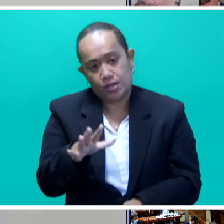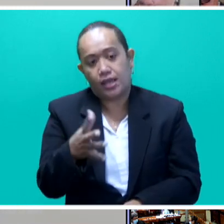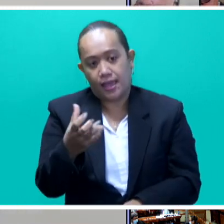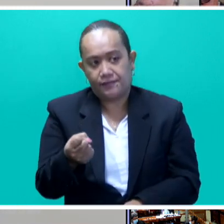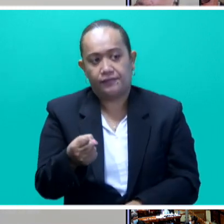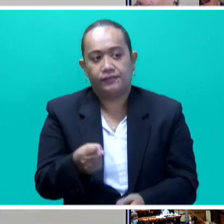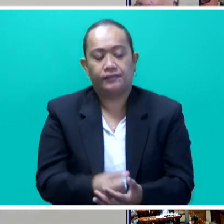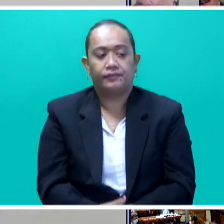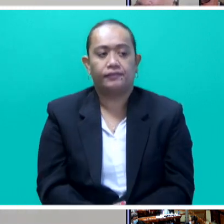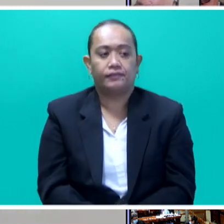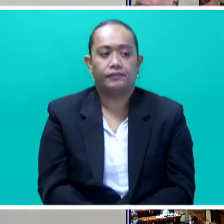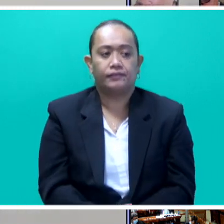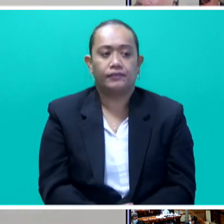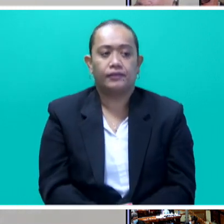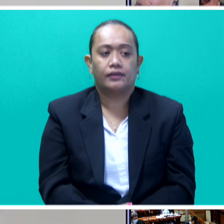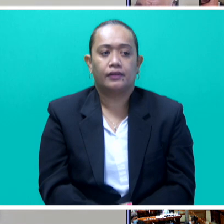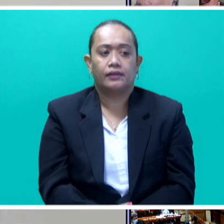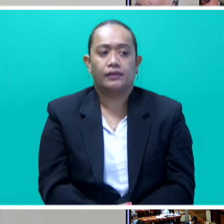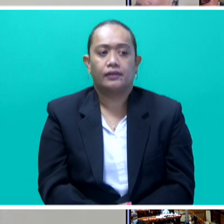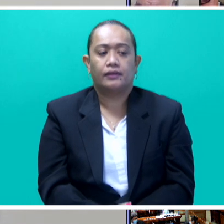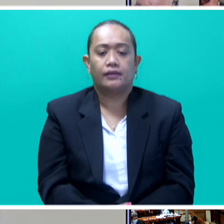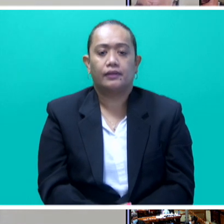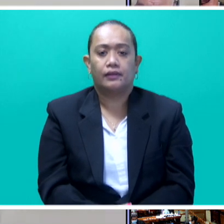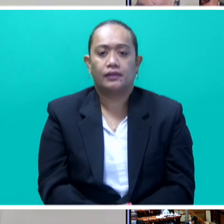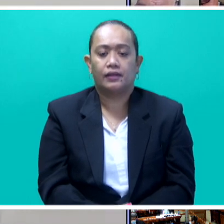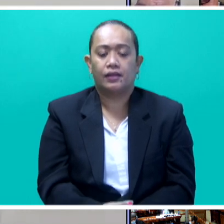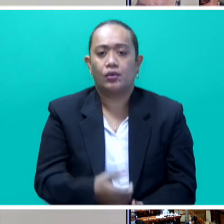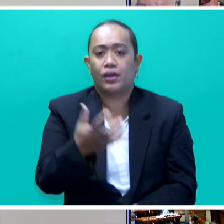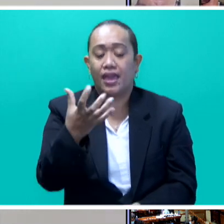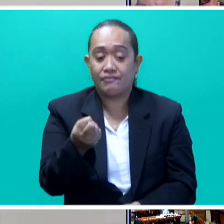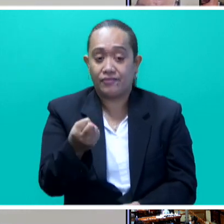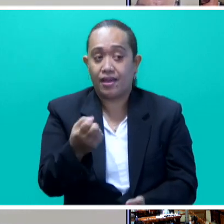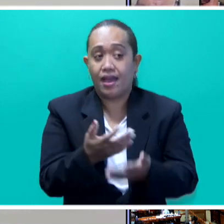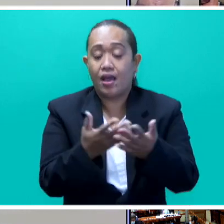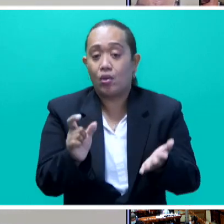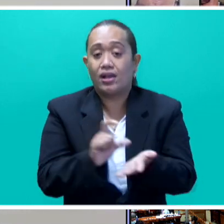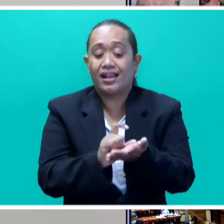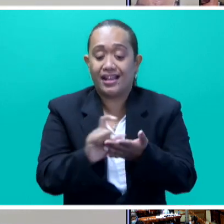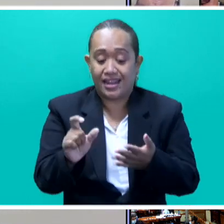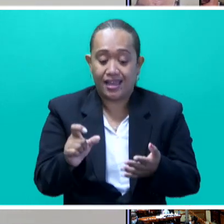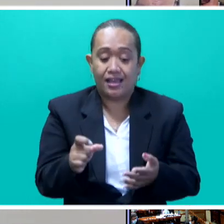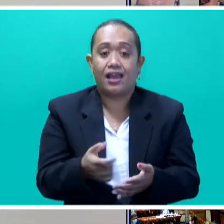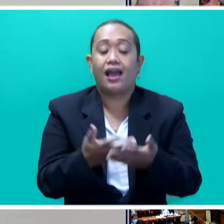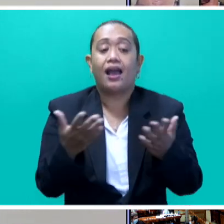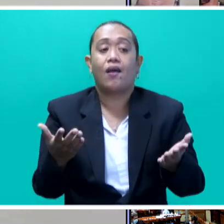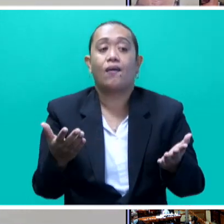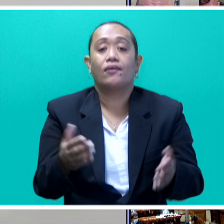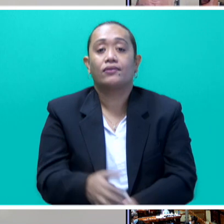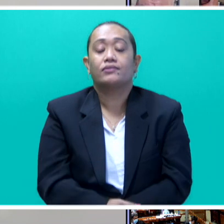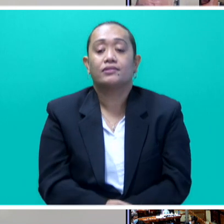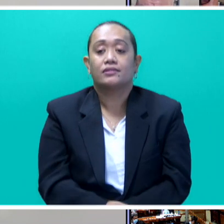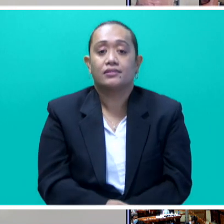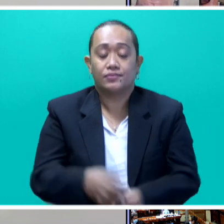budget. That again, sir, the sea route licenses are vetted and cleared in a timely manner by MSAF. Mr. Speaker,